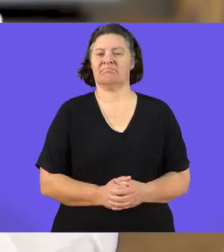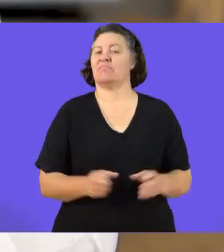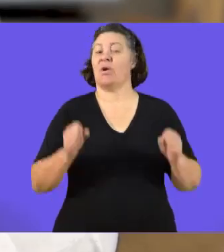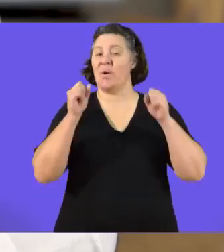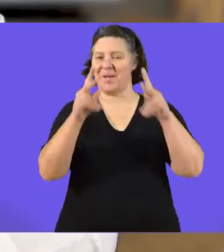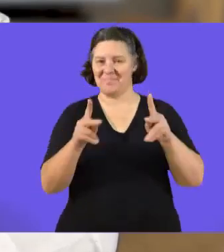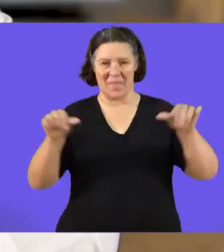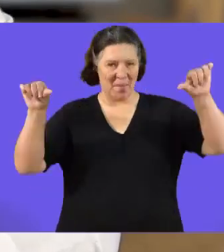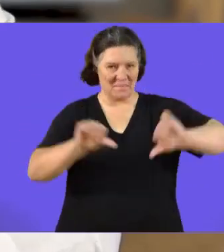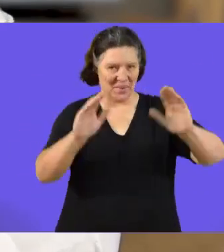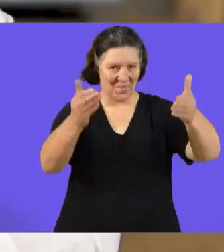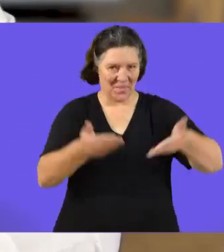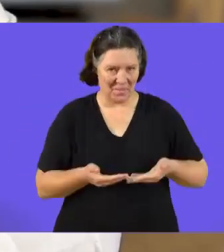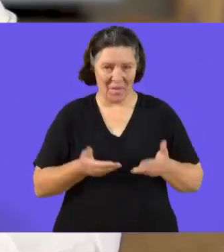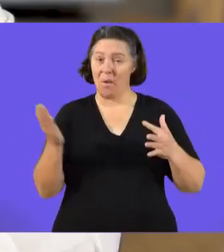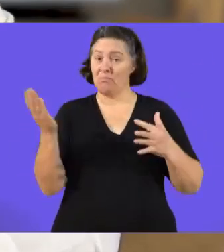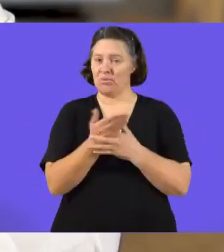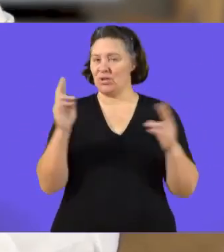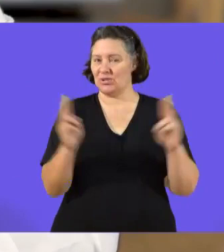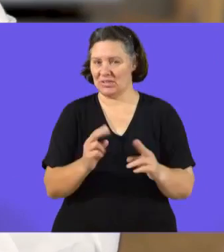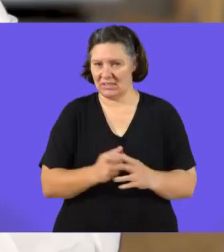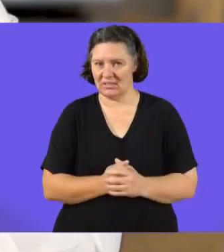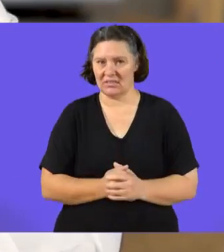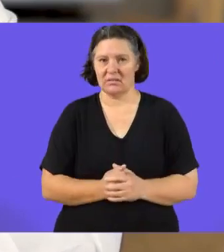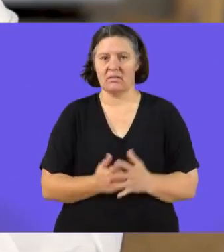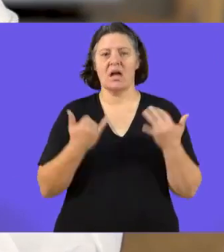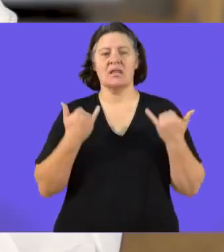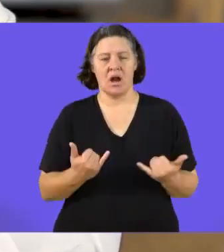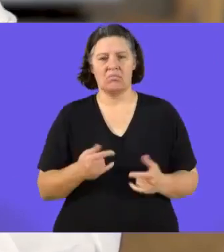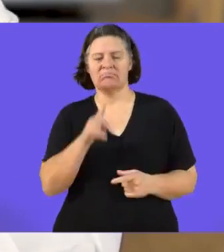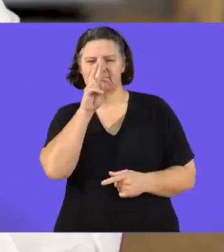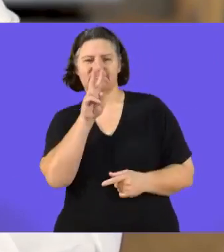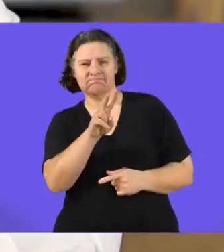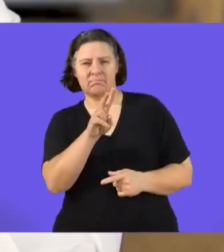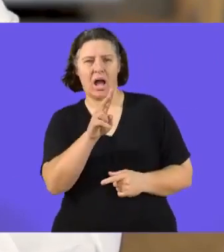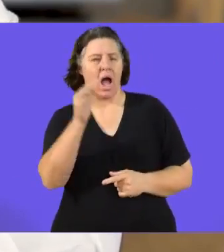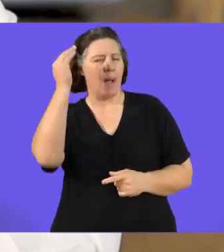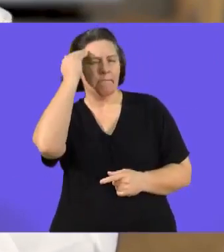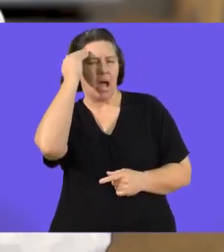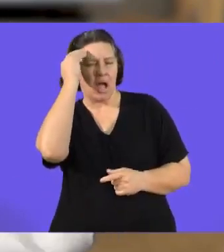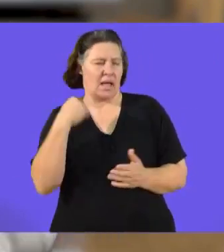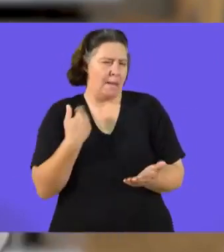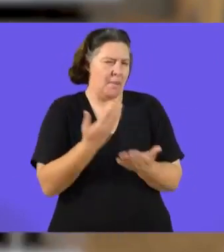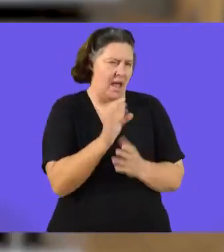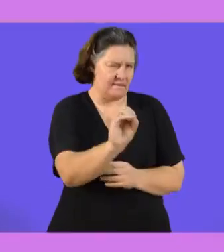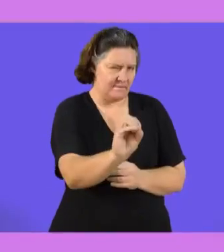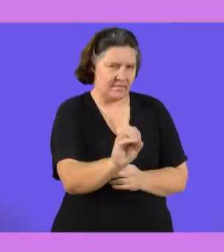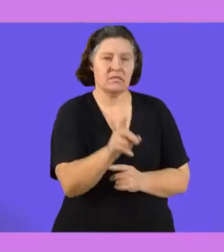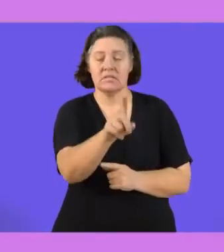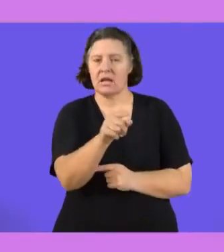Alright guys, welcome back after that short break. Let us take this section to apply our minds. Alright, so it says